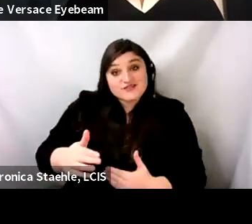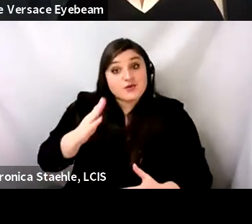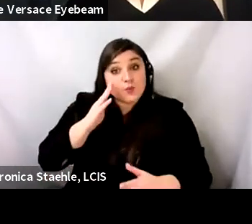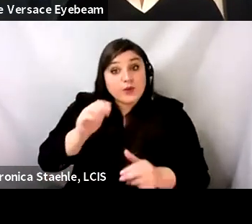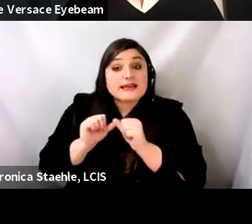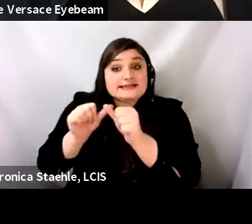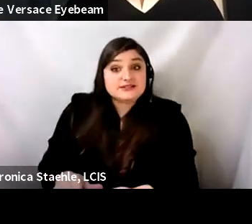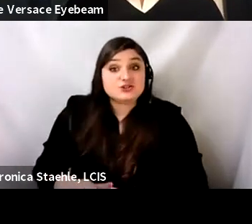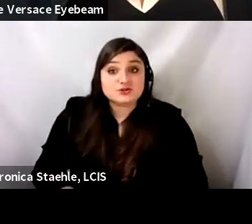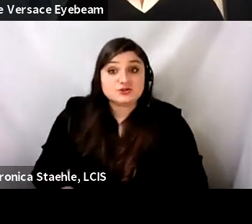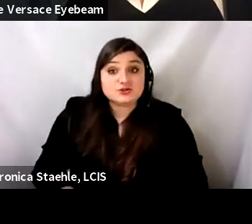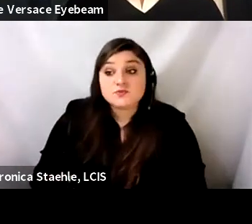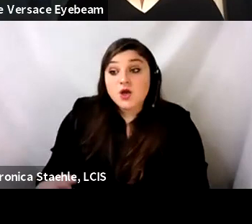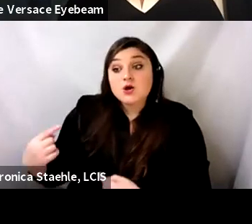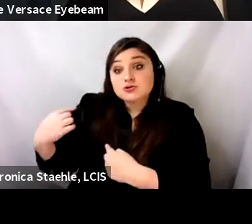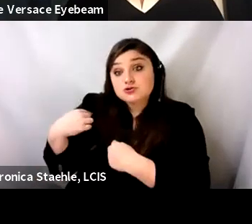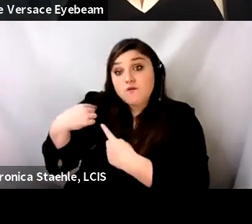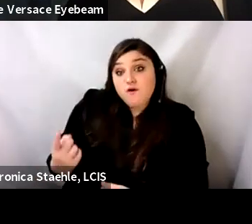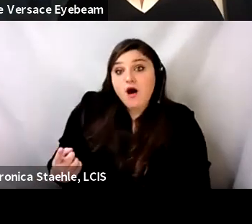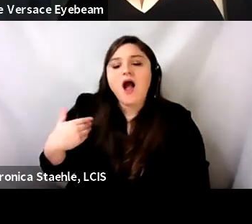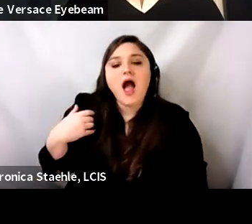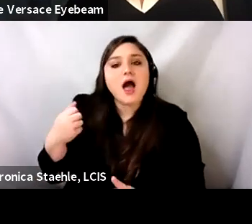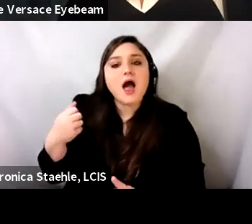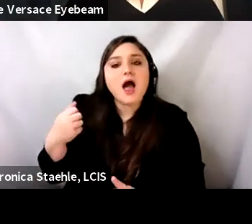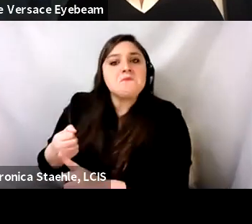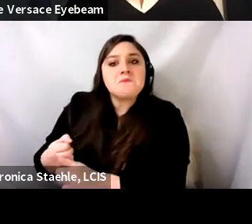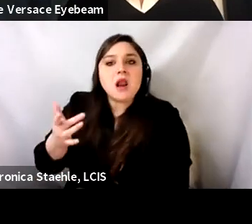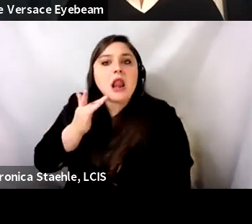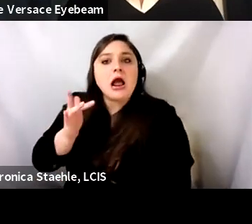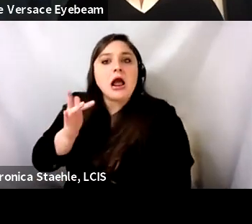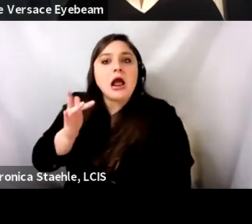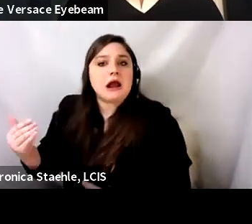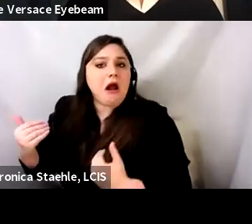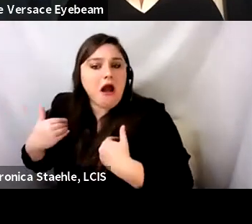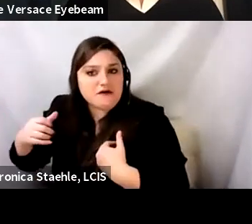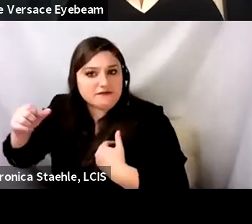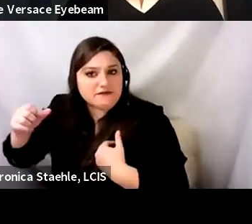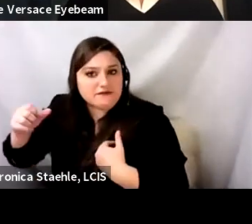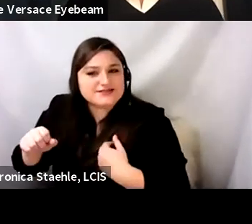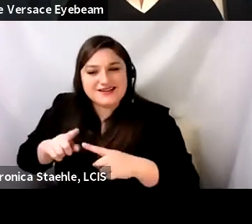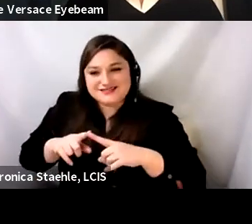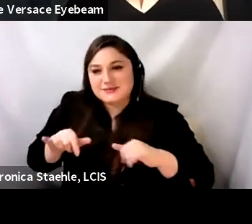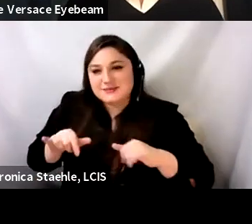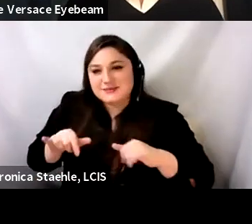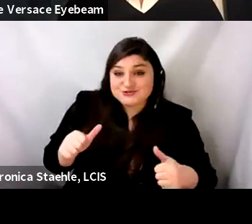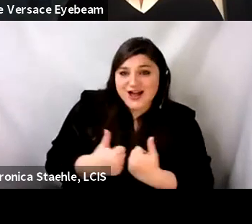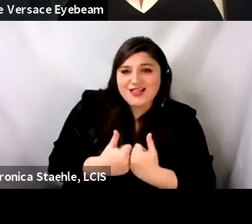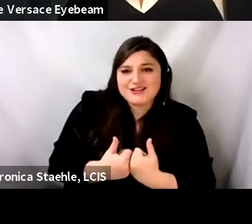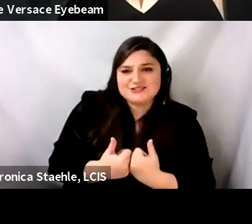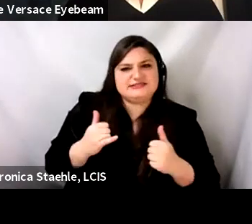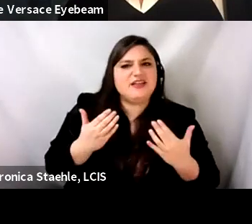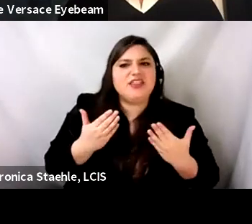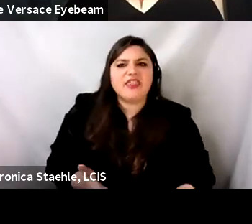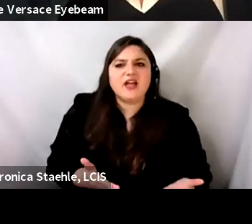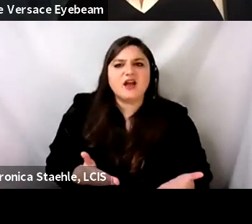ways, but it's the challenges remain. And I think as you all feel